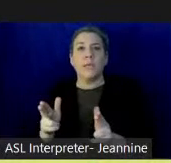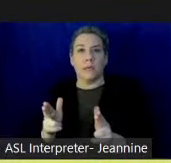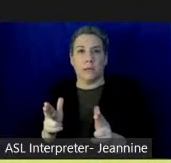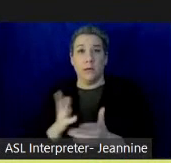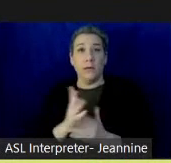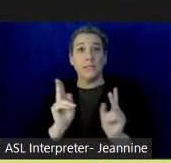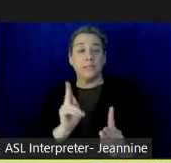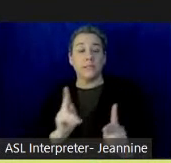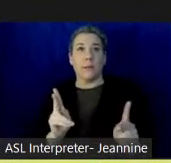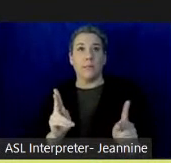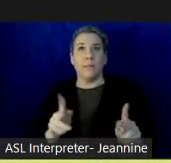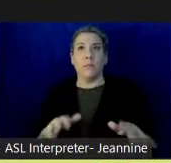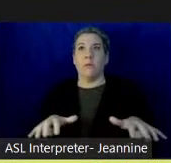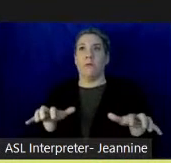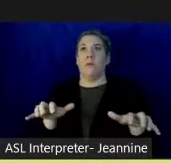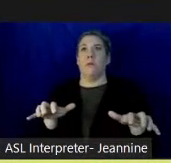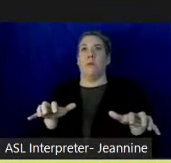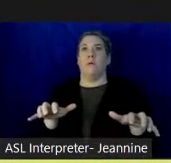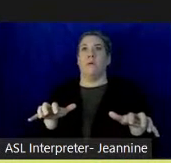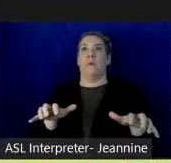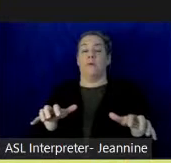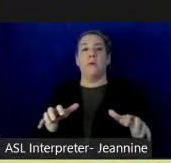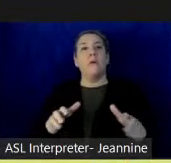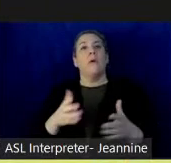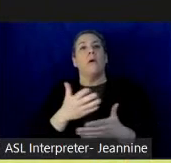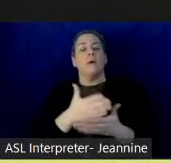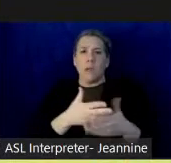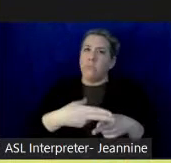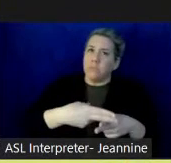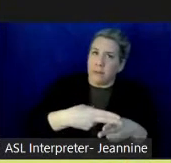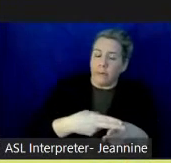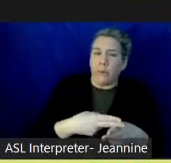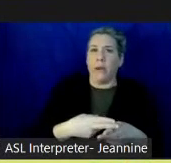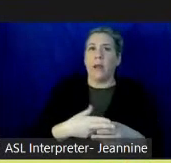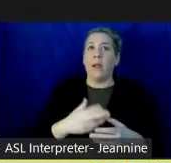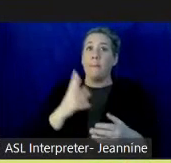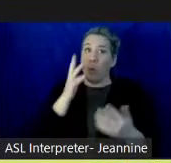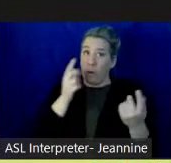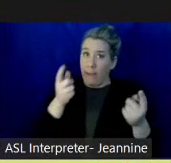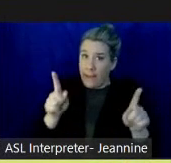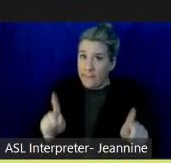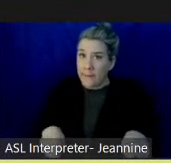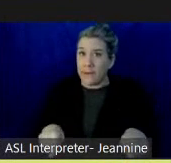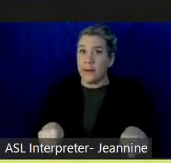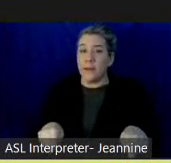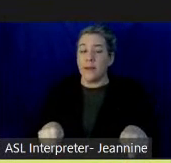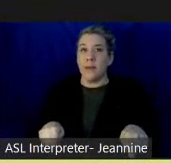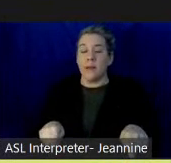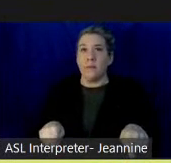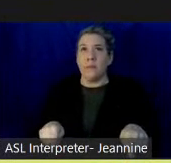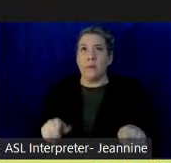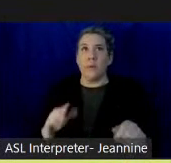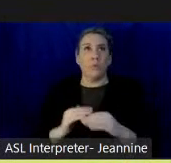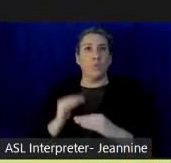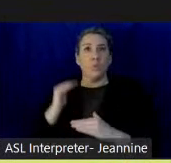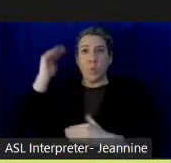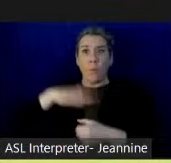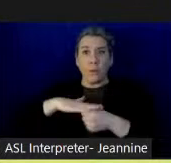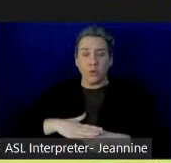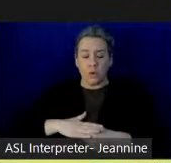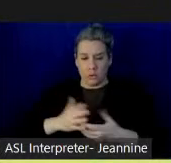will experience paralysis, some more temporary than others, but there's going to be a point in time that you may be under such duress that it's hard for you to